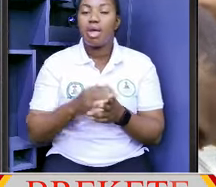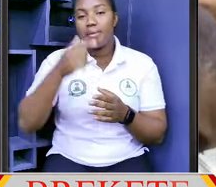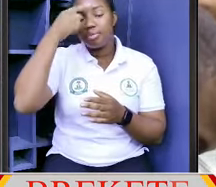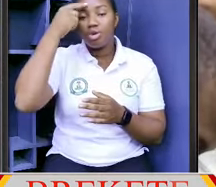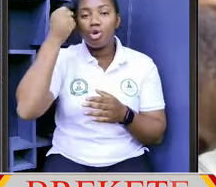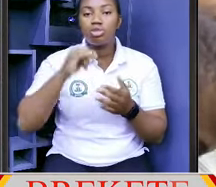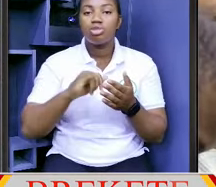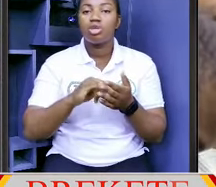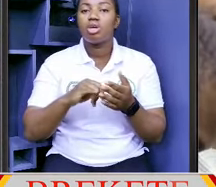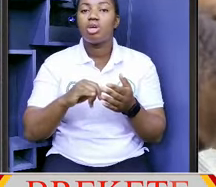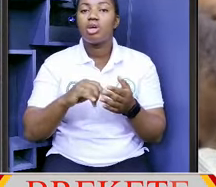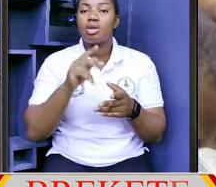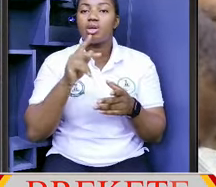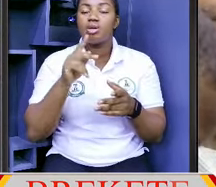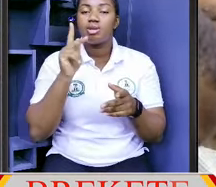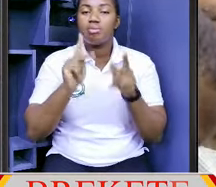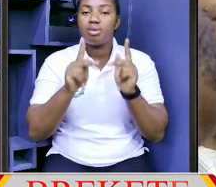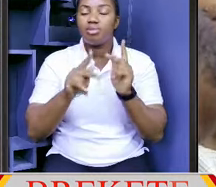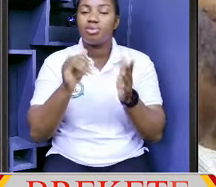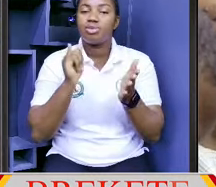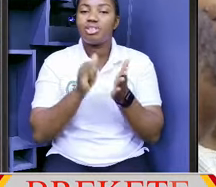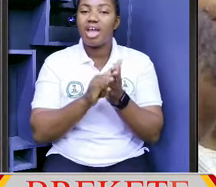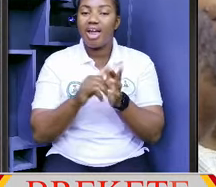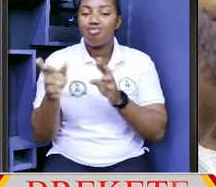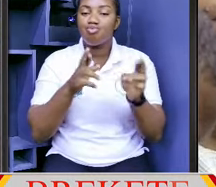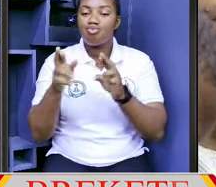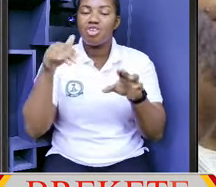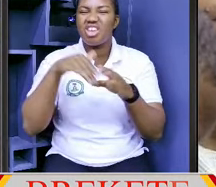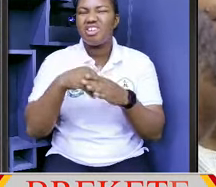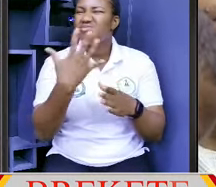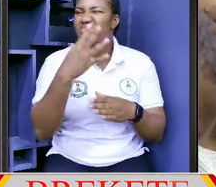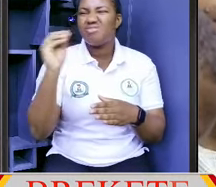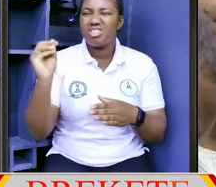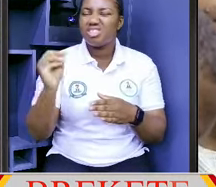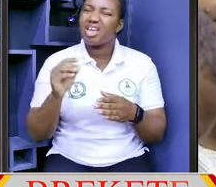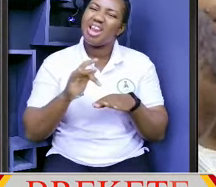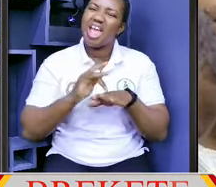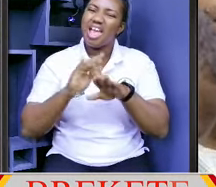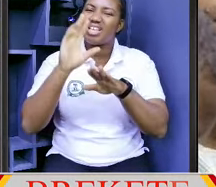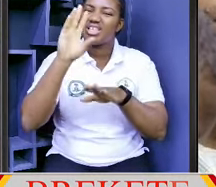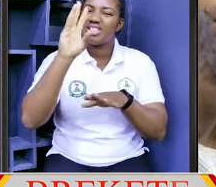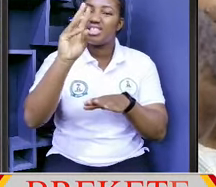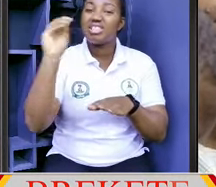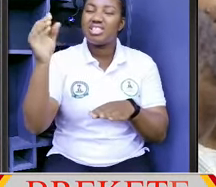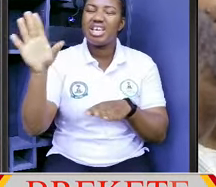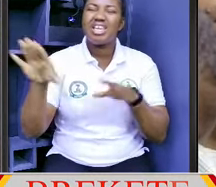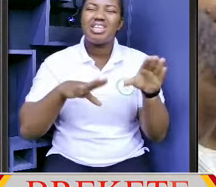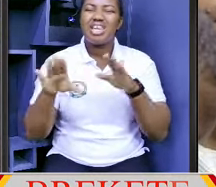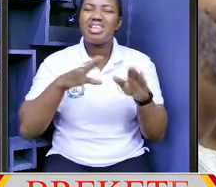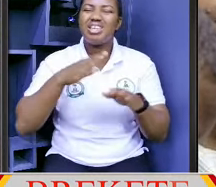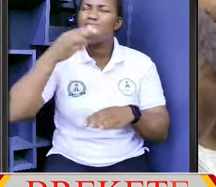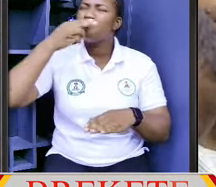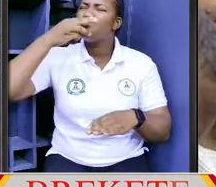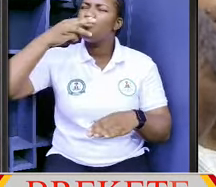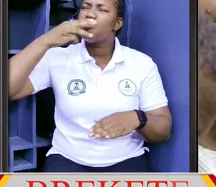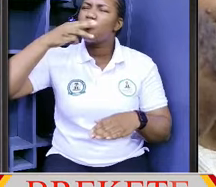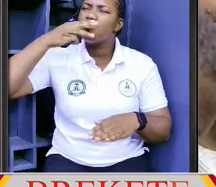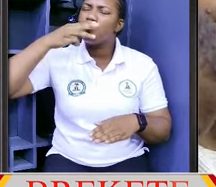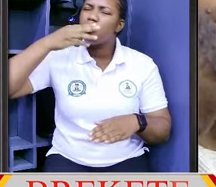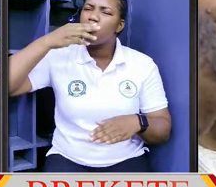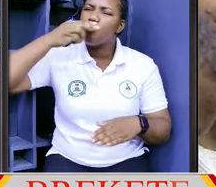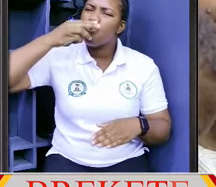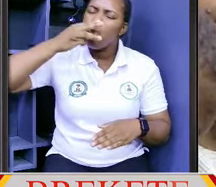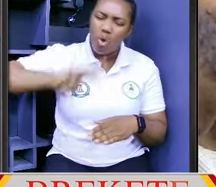though they rule in the 50s and early 60s, they did worse than what we are seeing today. Because if they have